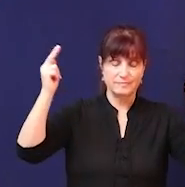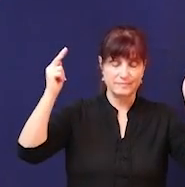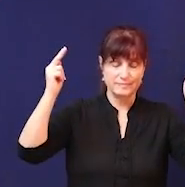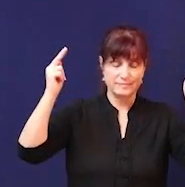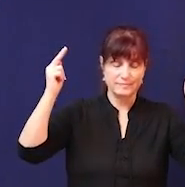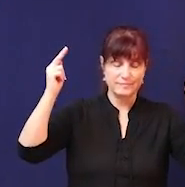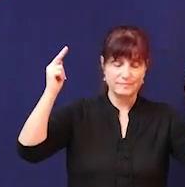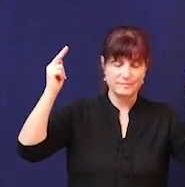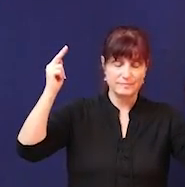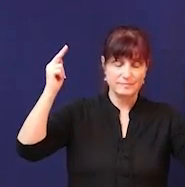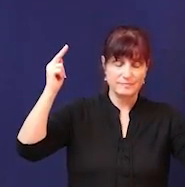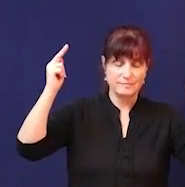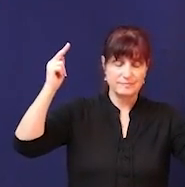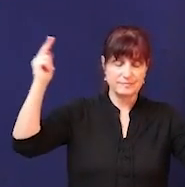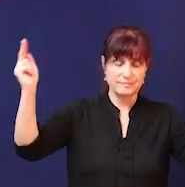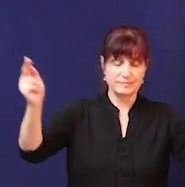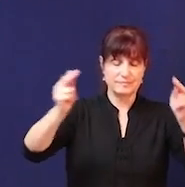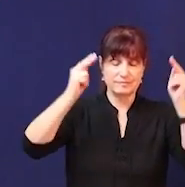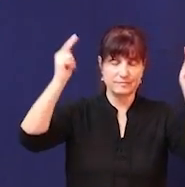Hosanna,